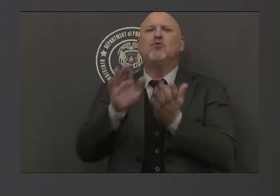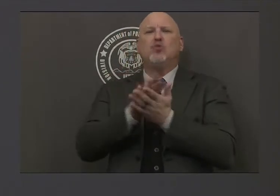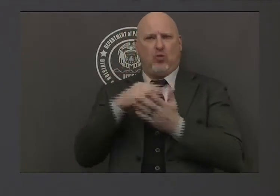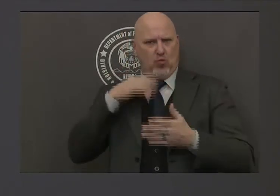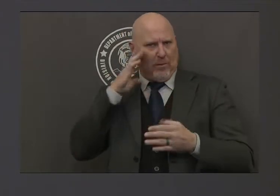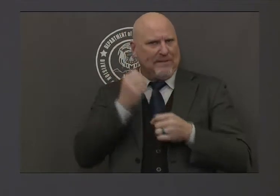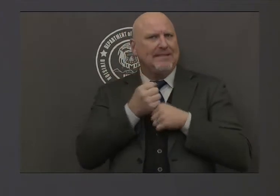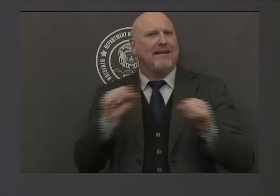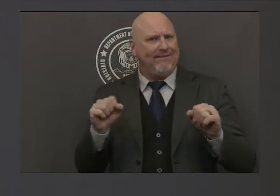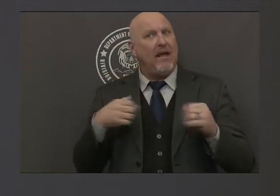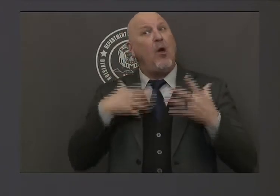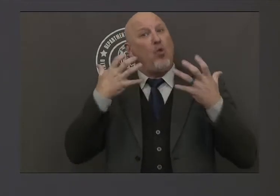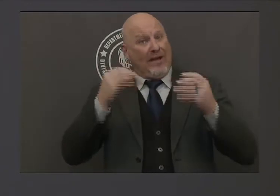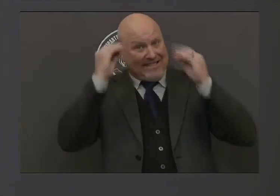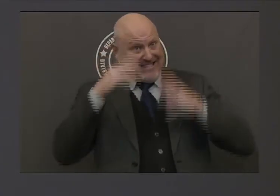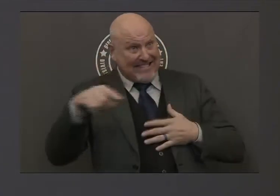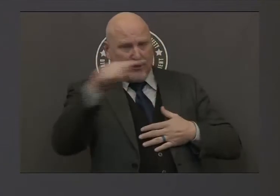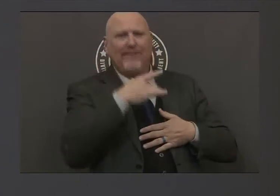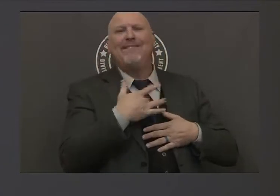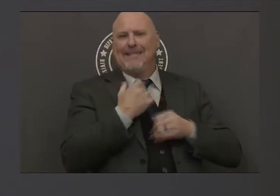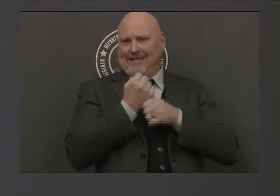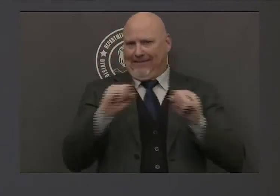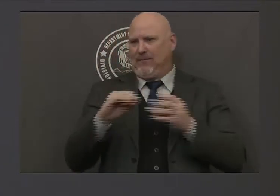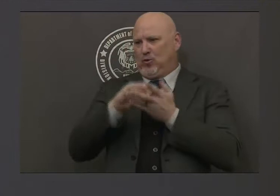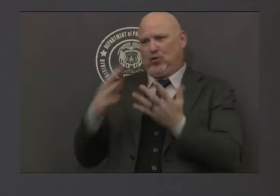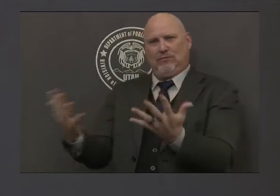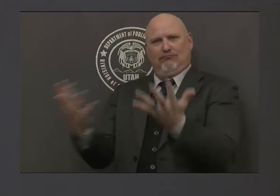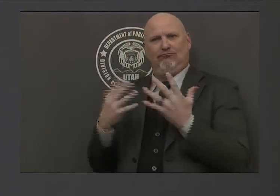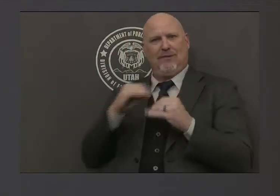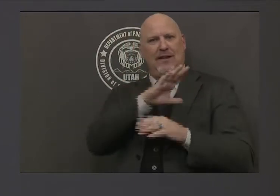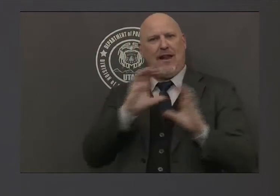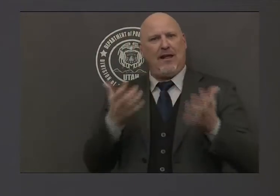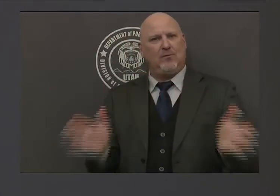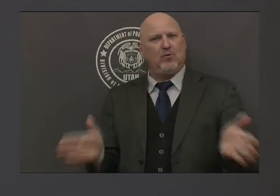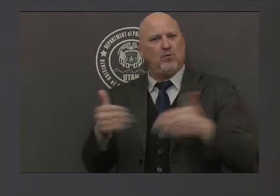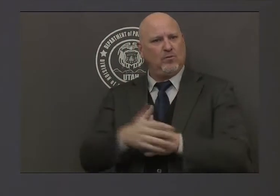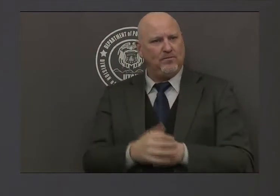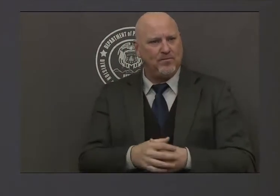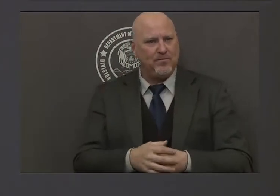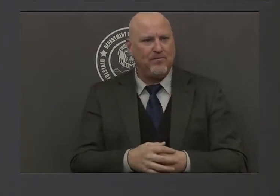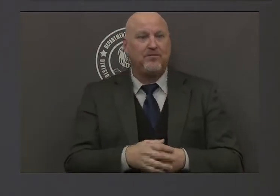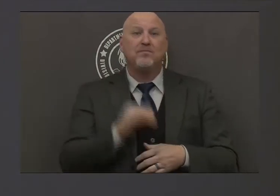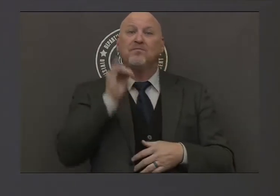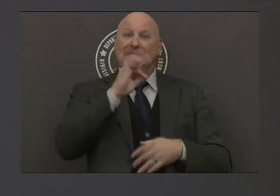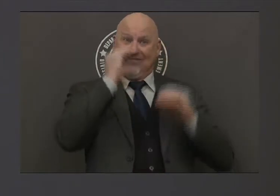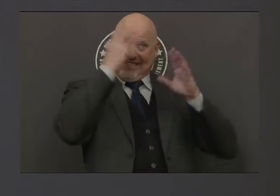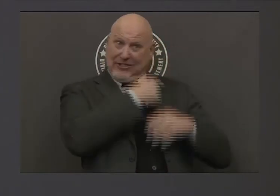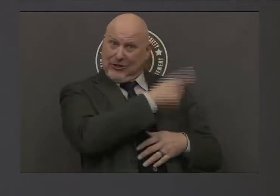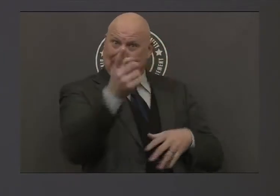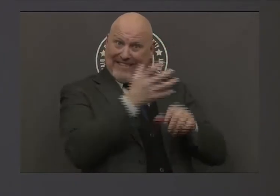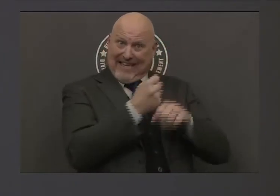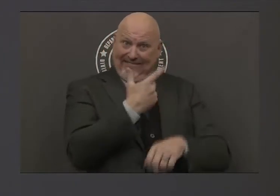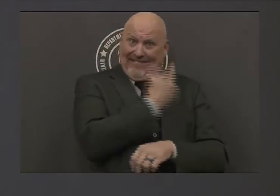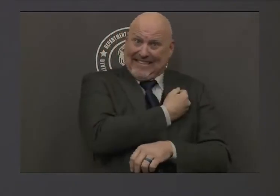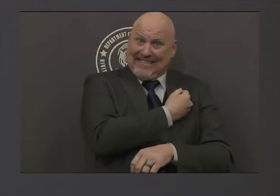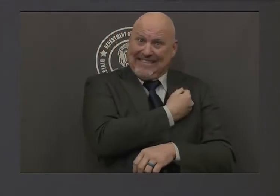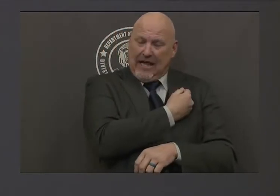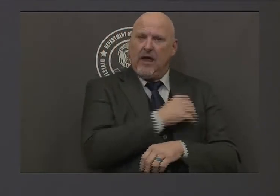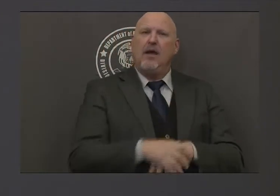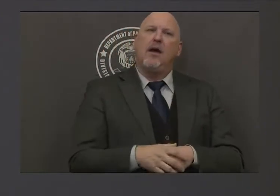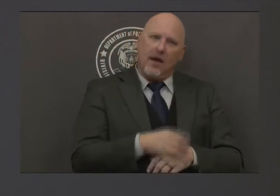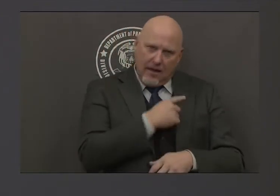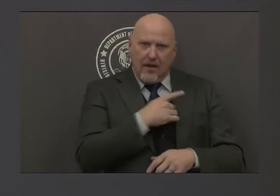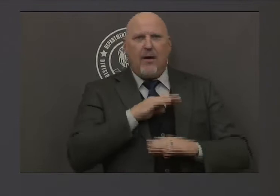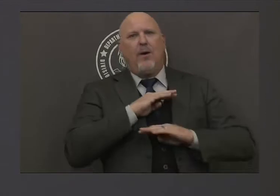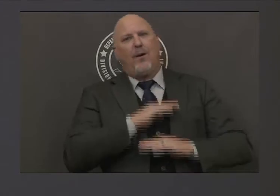strengthen that by making sure that our teachers have the opportunity to be at the front of the line to get this vaccine and be inoculated so